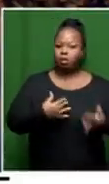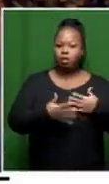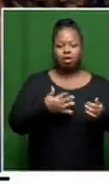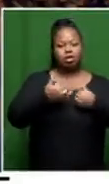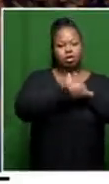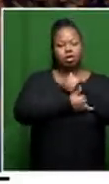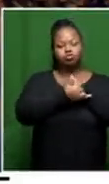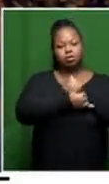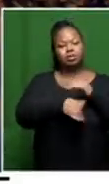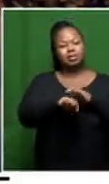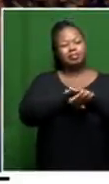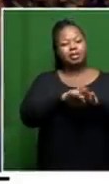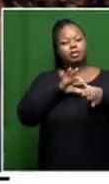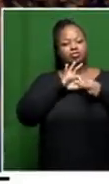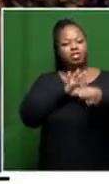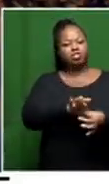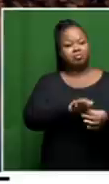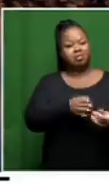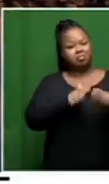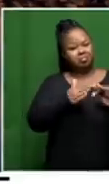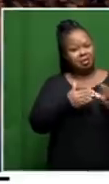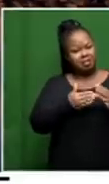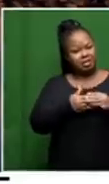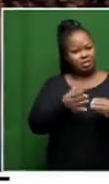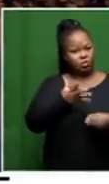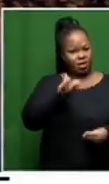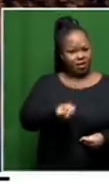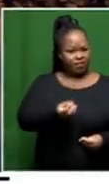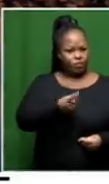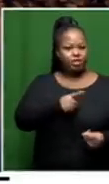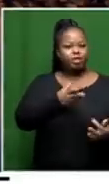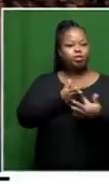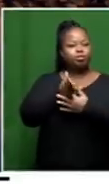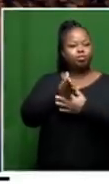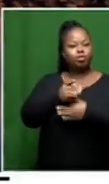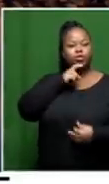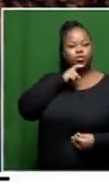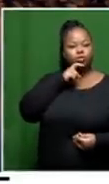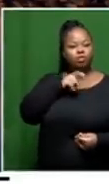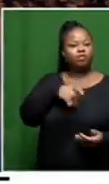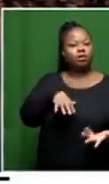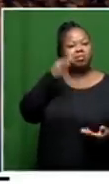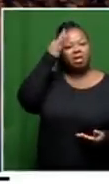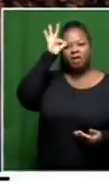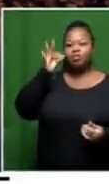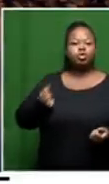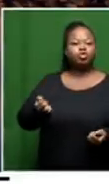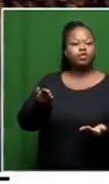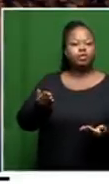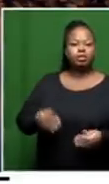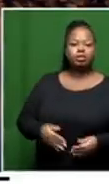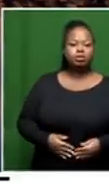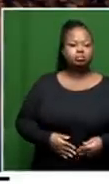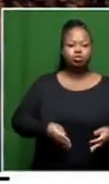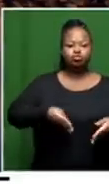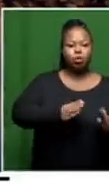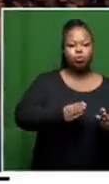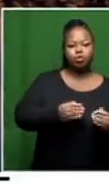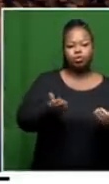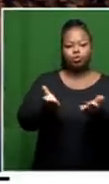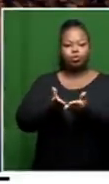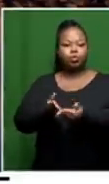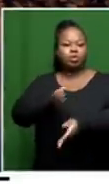country, the most basic relationship that residents have with the state is through the use of public services and utilities like public roads,